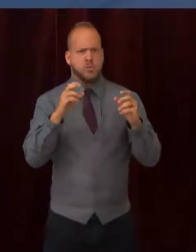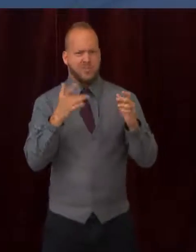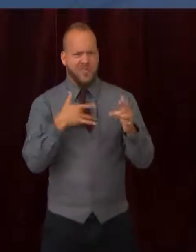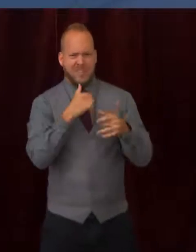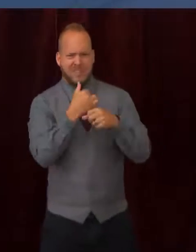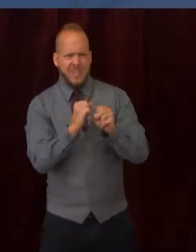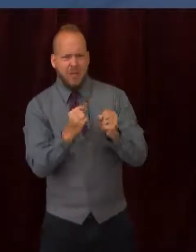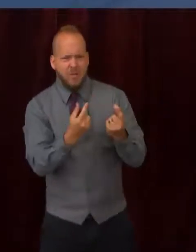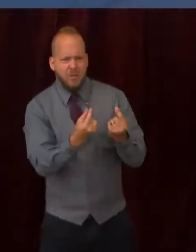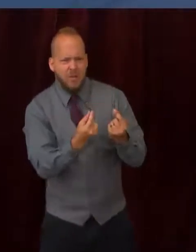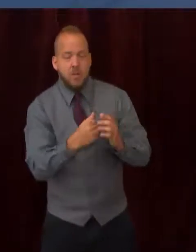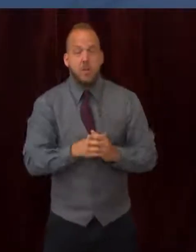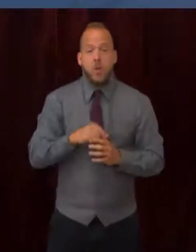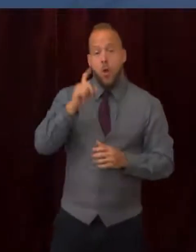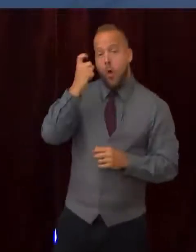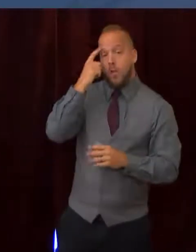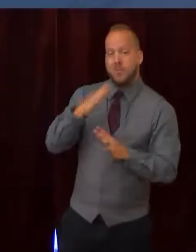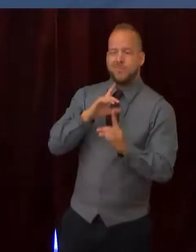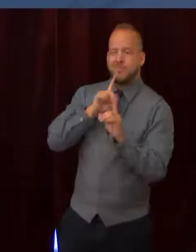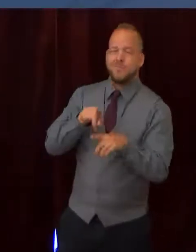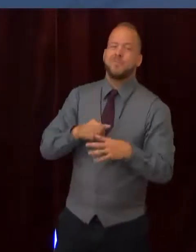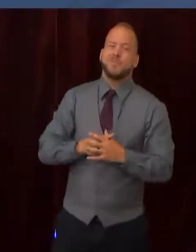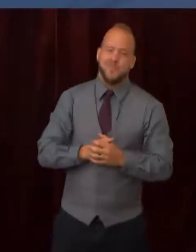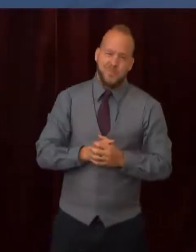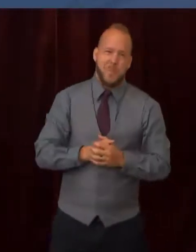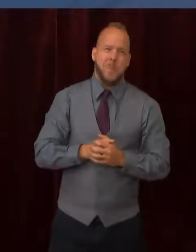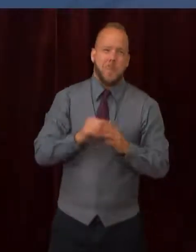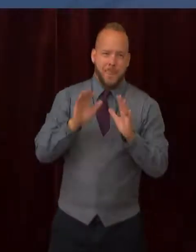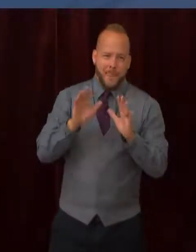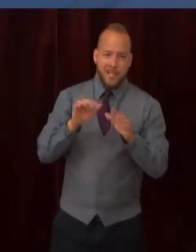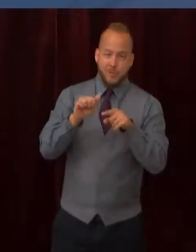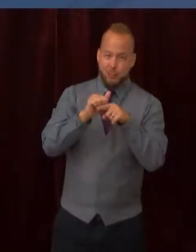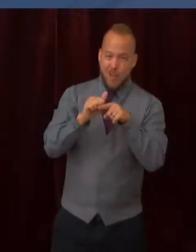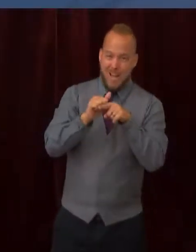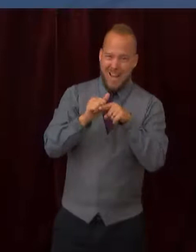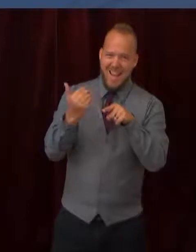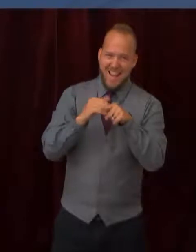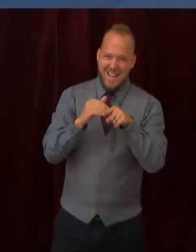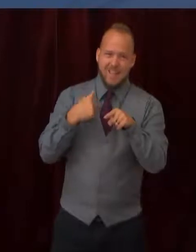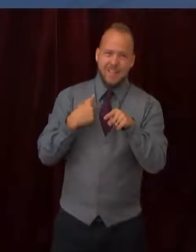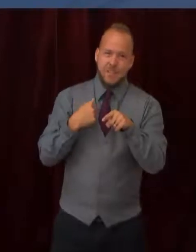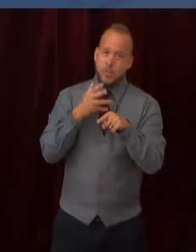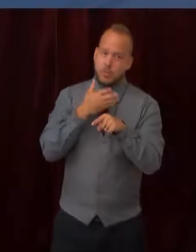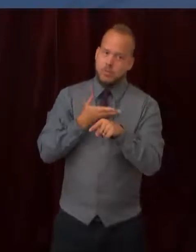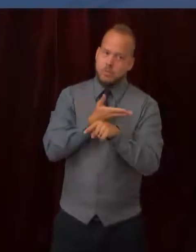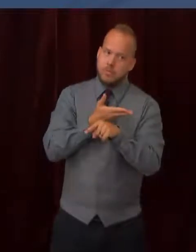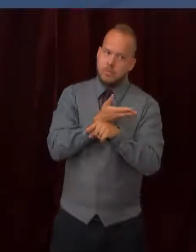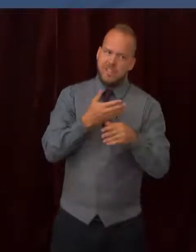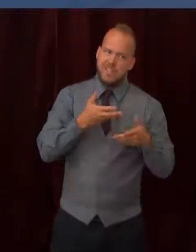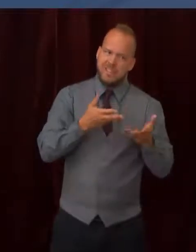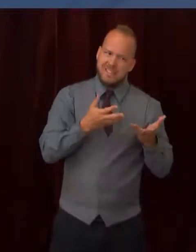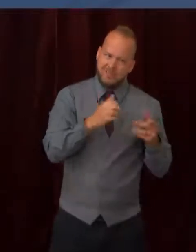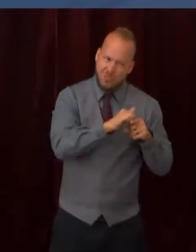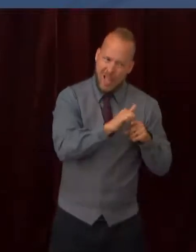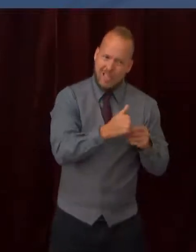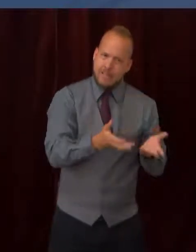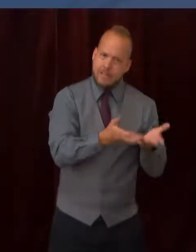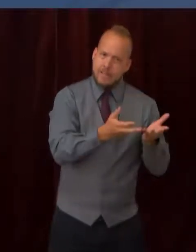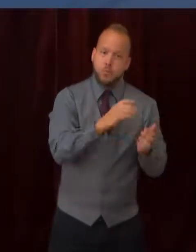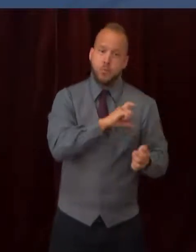order of safety that we would encourage. Look, we want to keep people from loss of